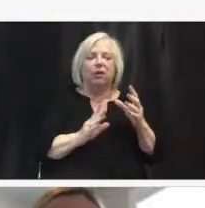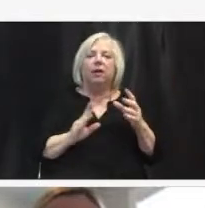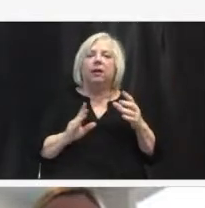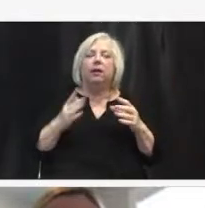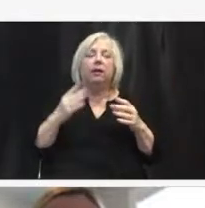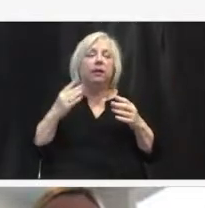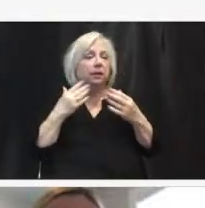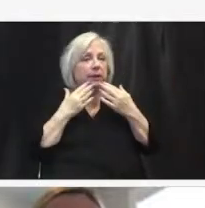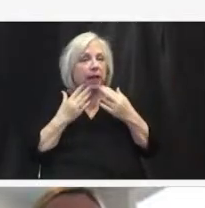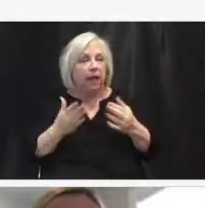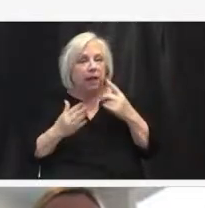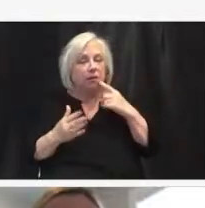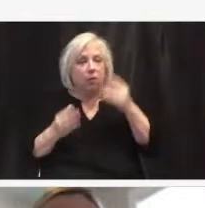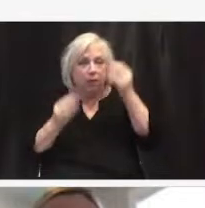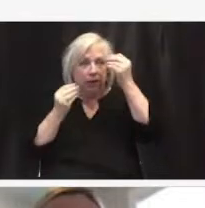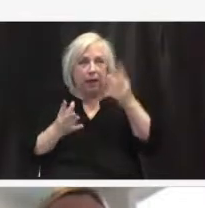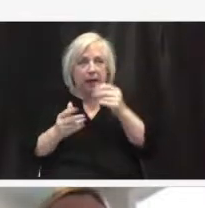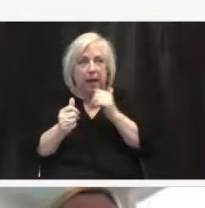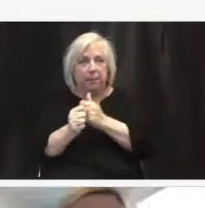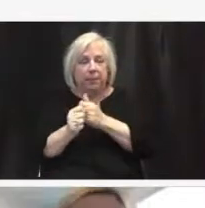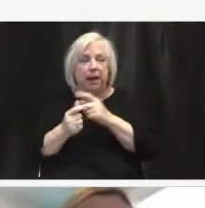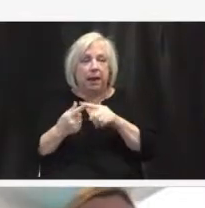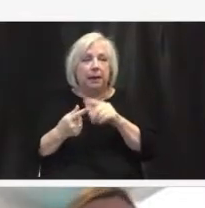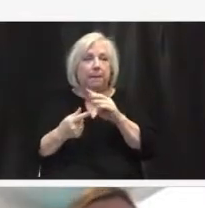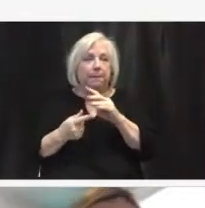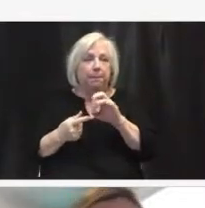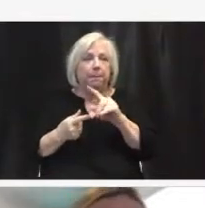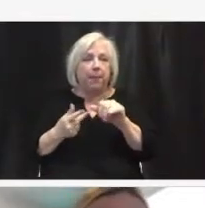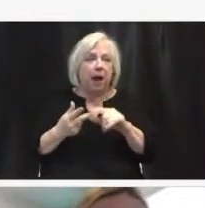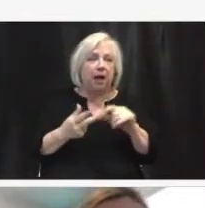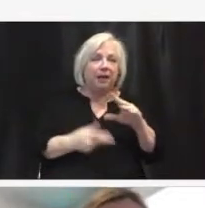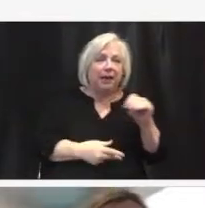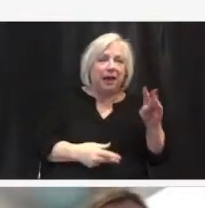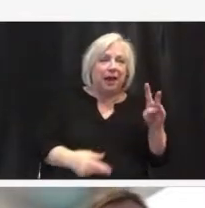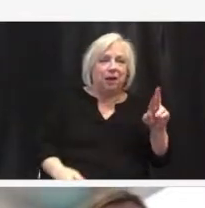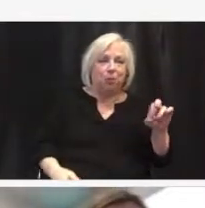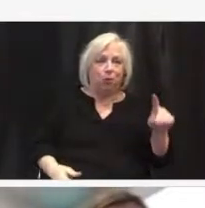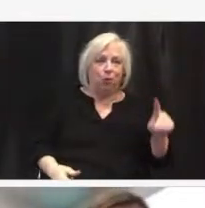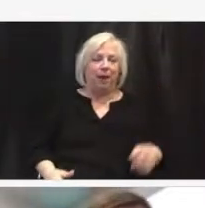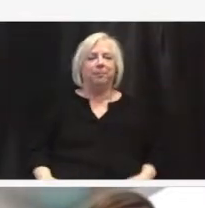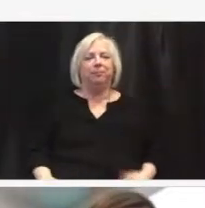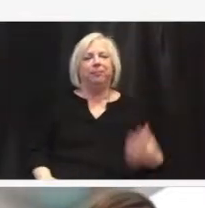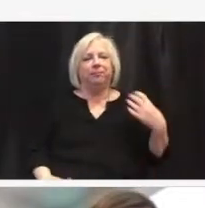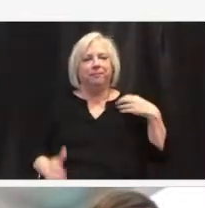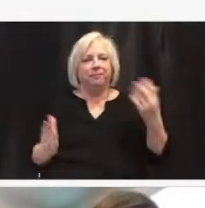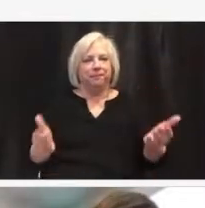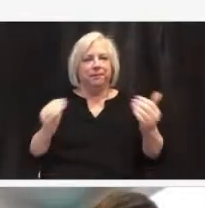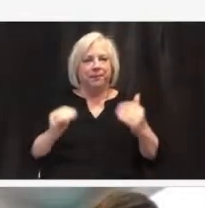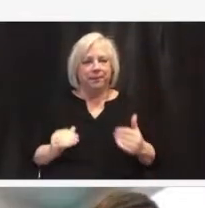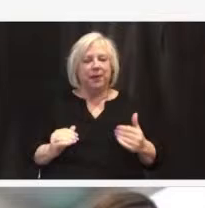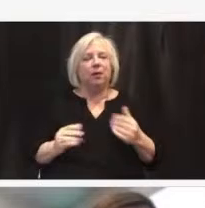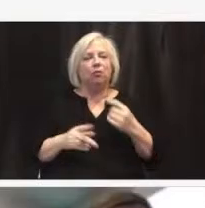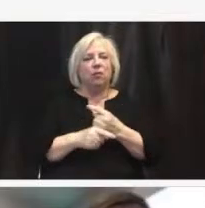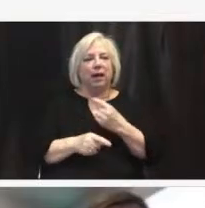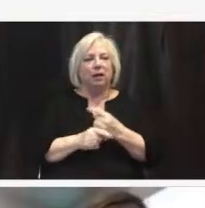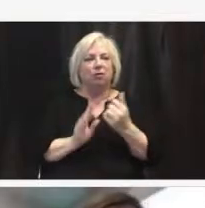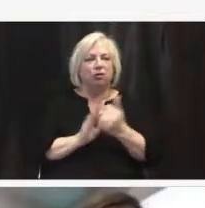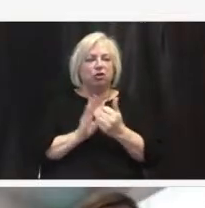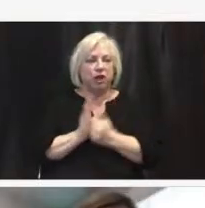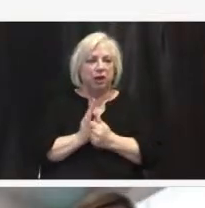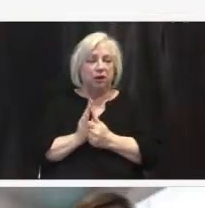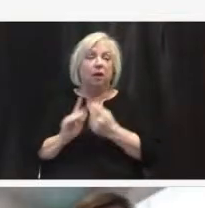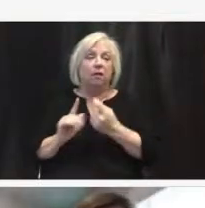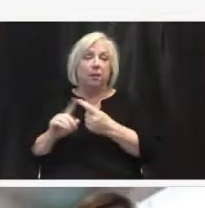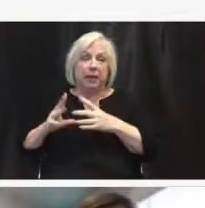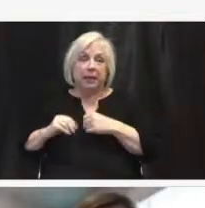update, Monty and Brad. All right, so let's move forward to our regular agenda. We had two items that were brought on to our